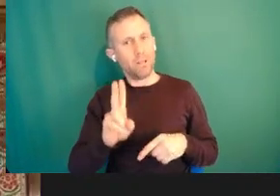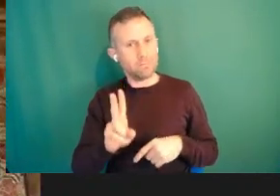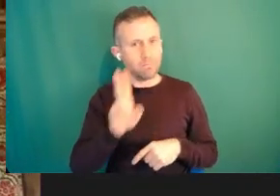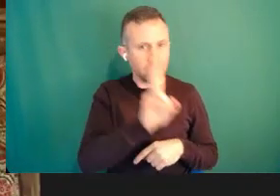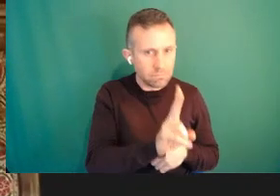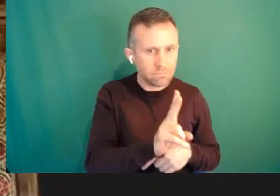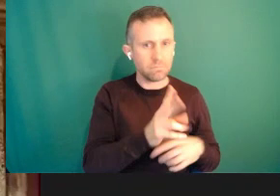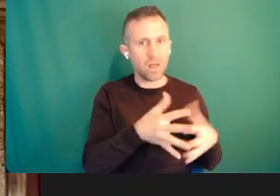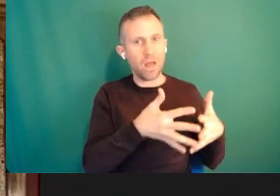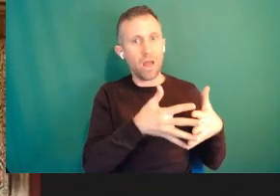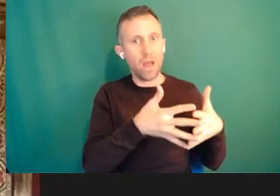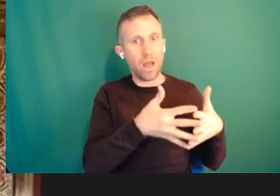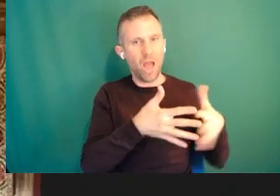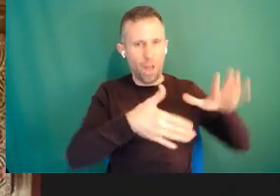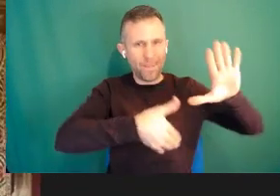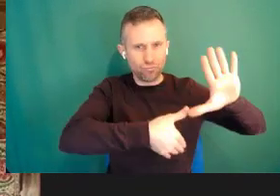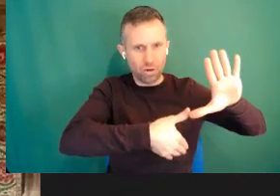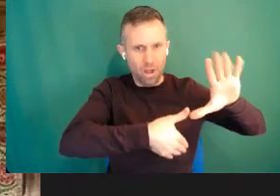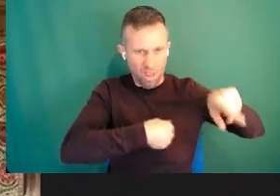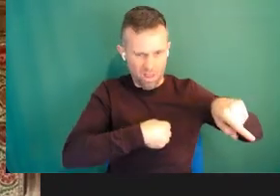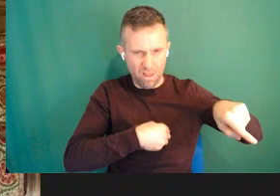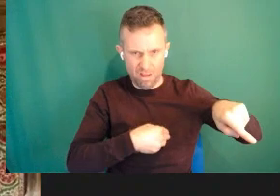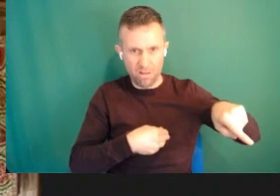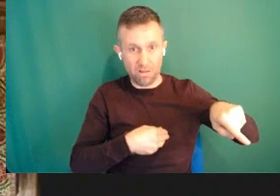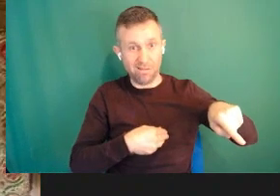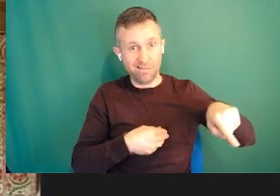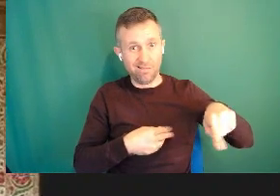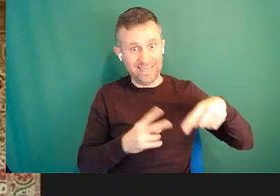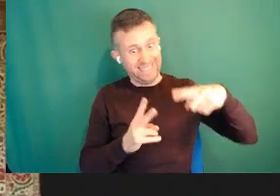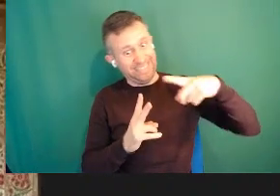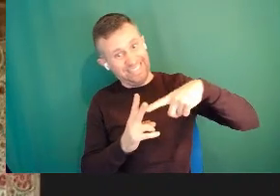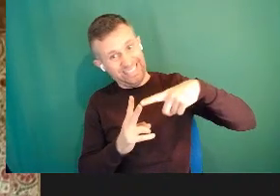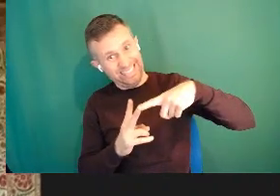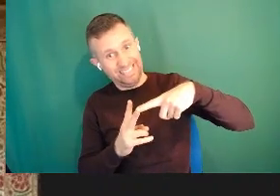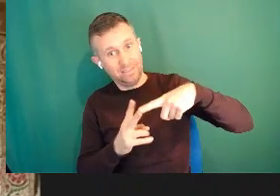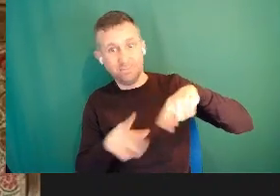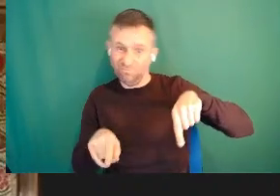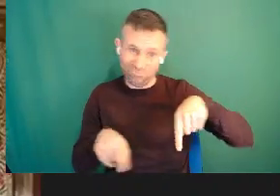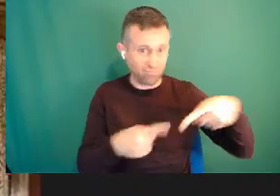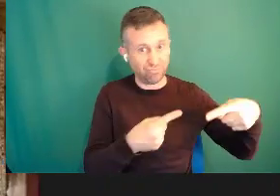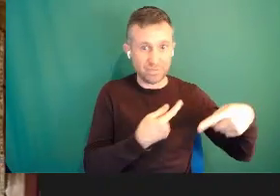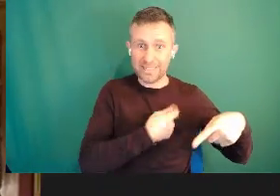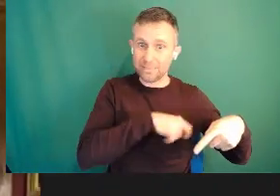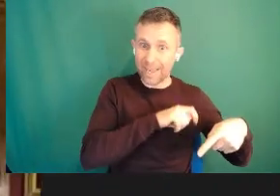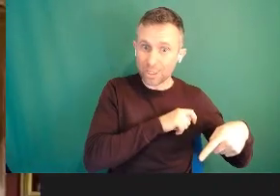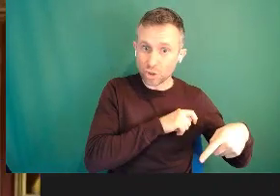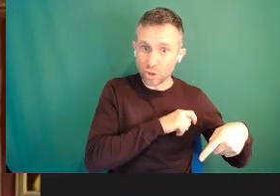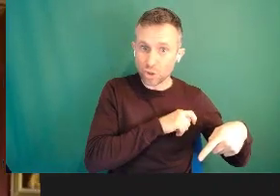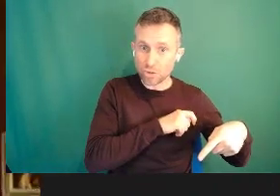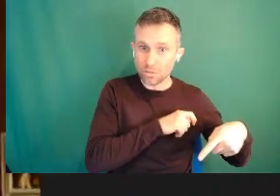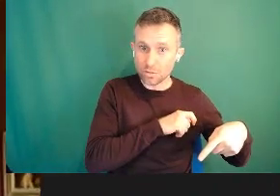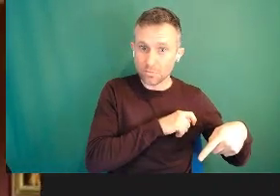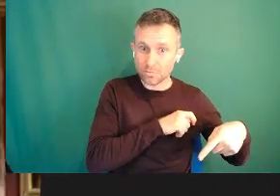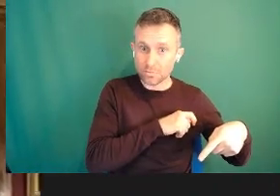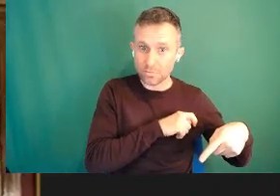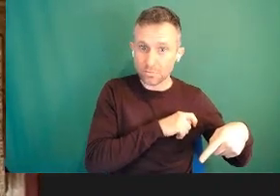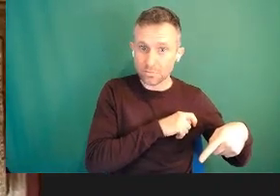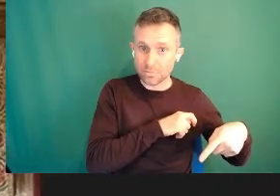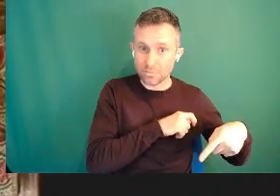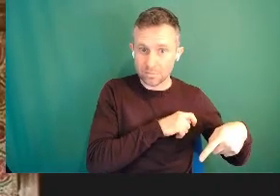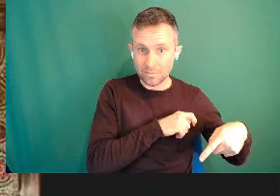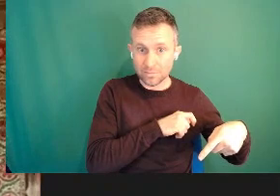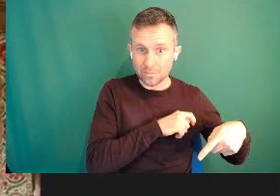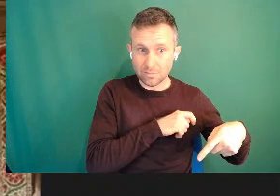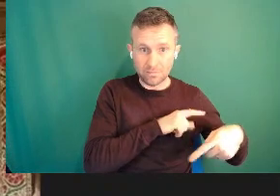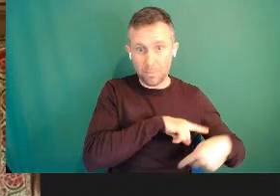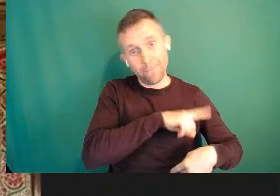Spanish. So on his return, he was beheaded. And I don't think Queen Elizabeth particularly wanted to behead him because she had a bit of a thing for